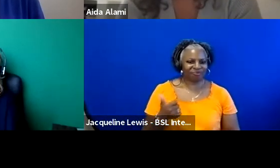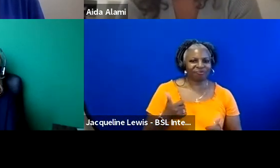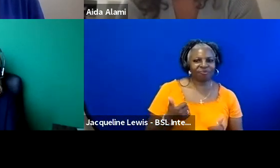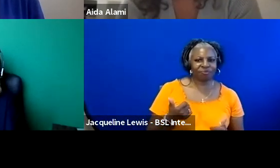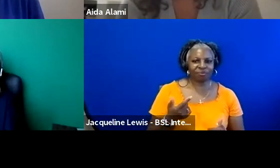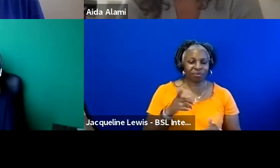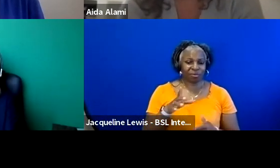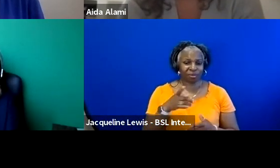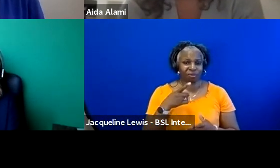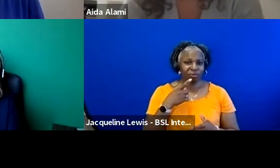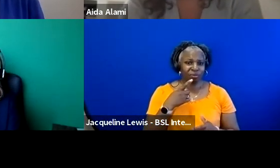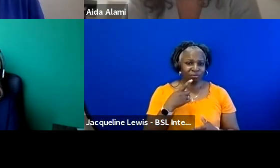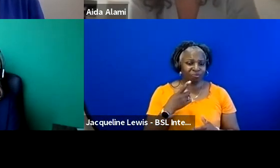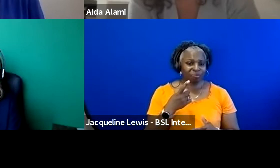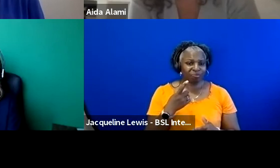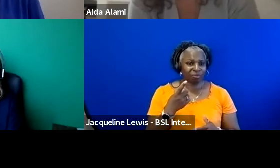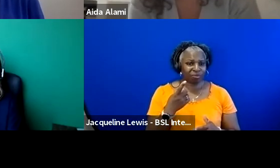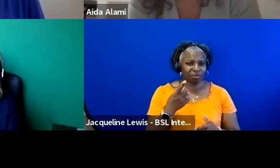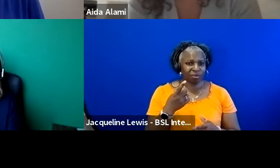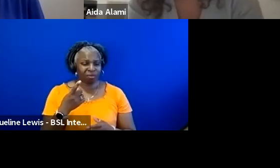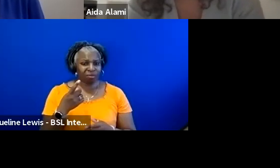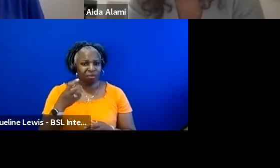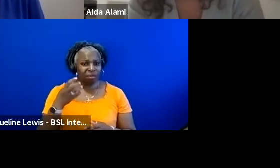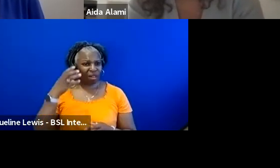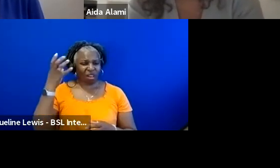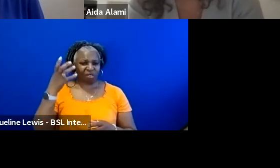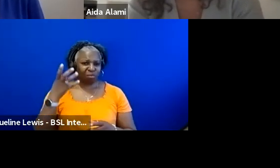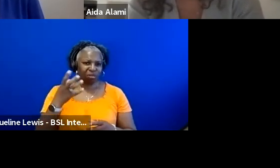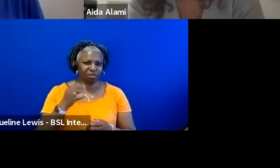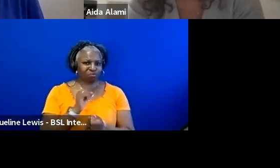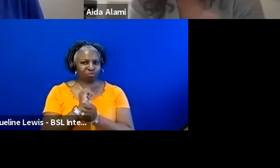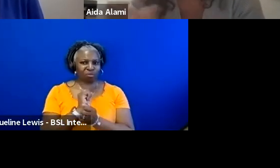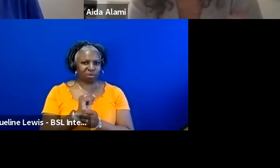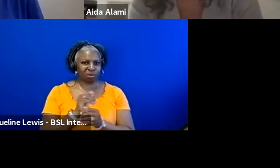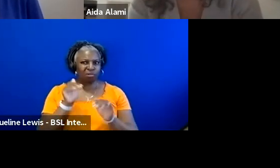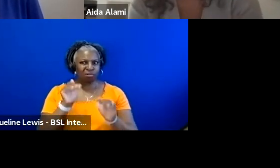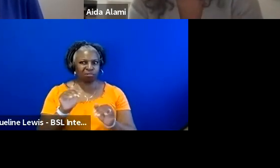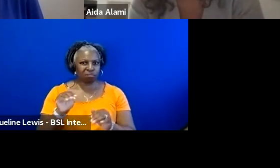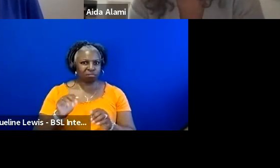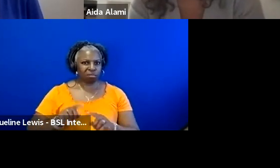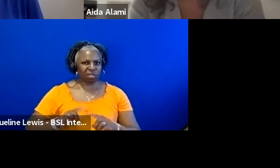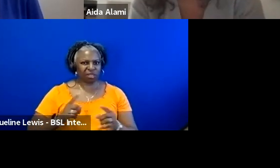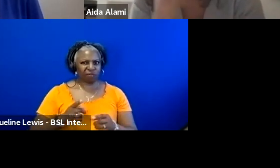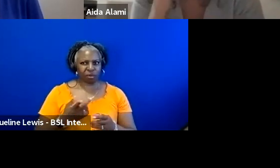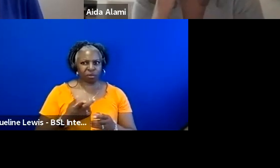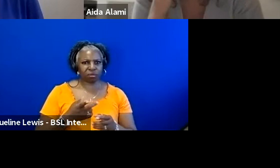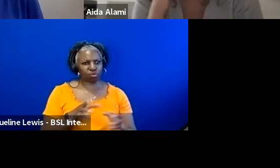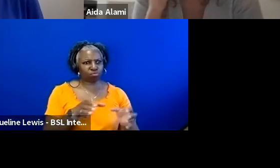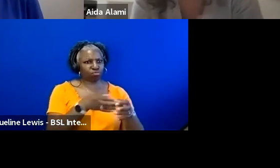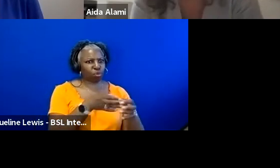you said, the kind of government-sponsored harassment is very different from individuals attacking you.